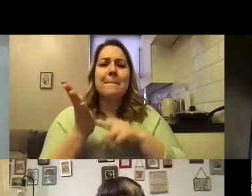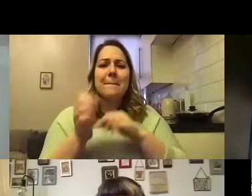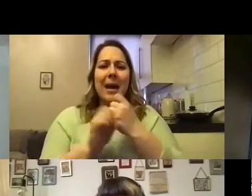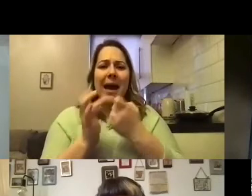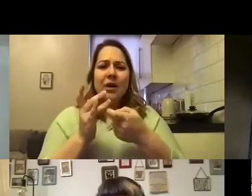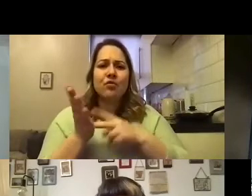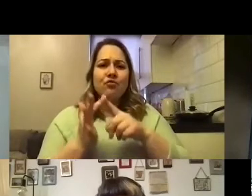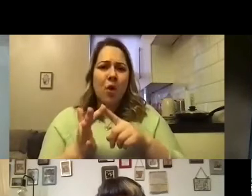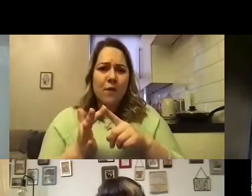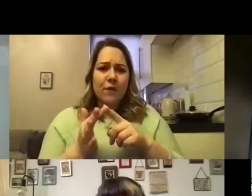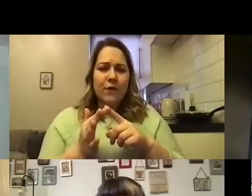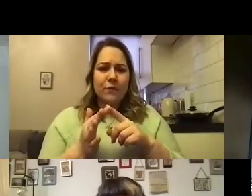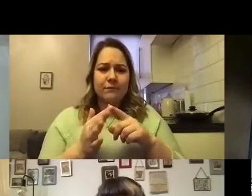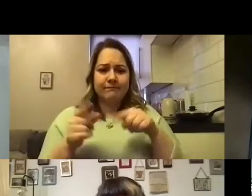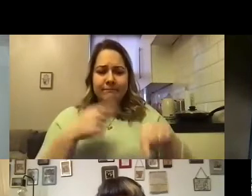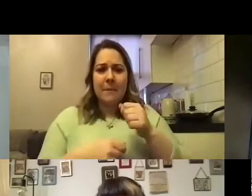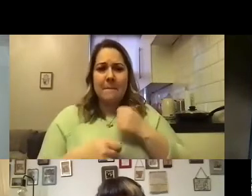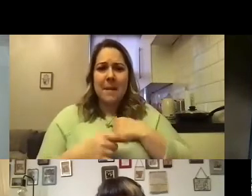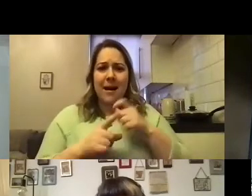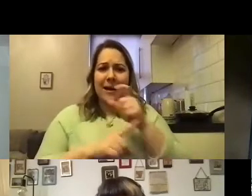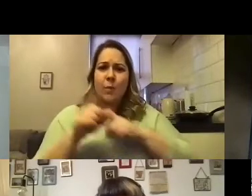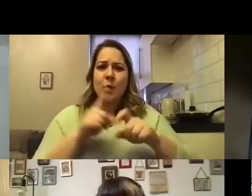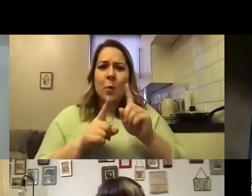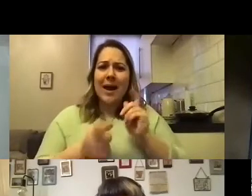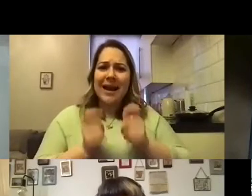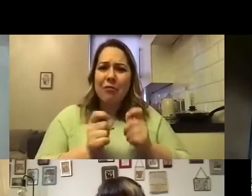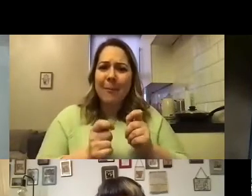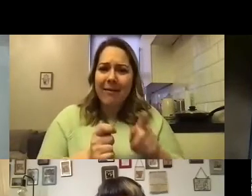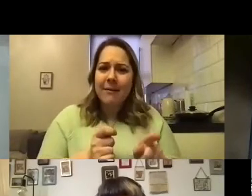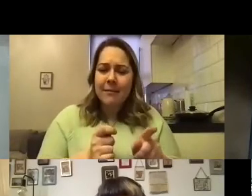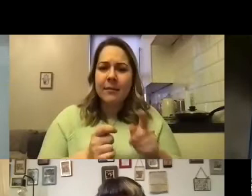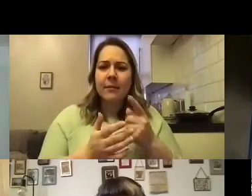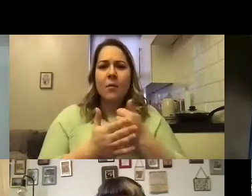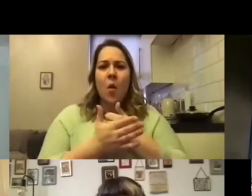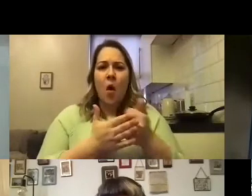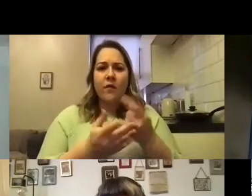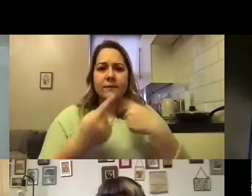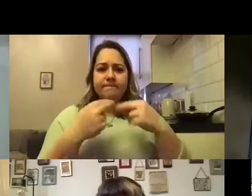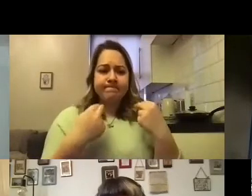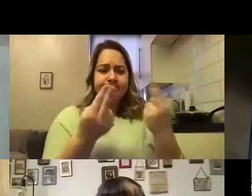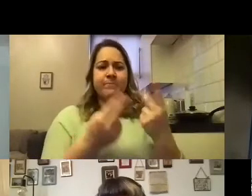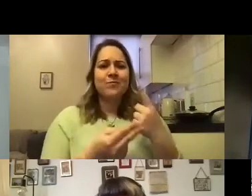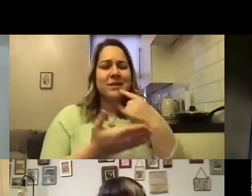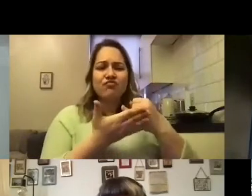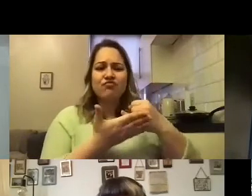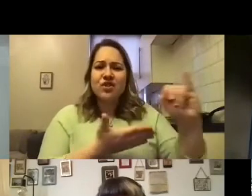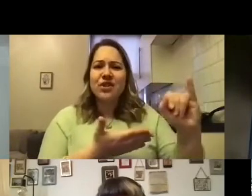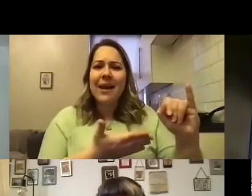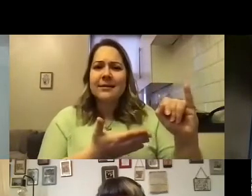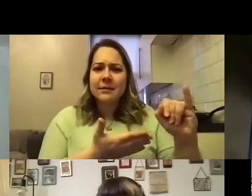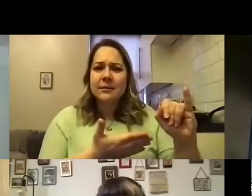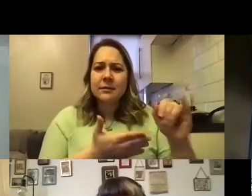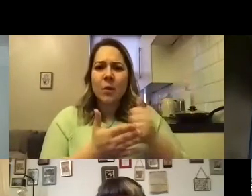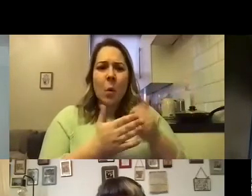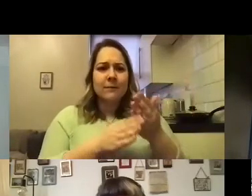the Caribbean, our community in West London often fought against injustice and had to go through